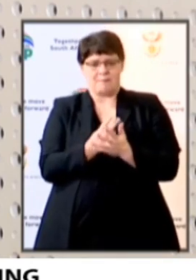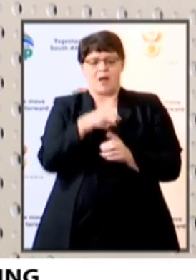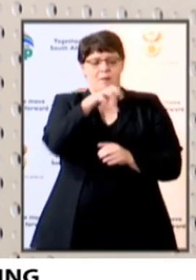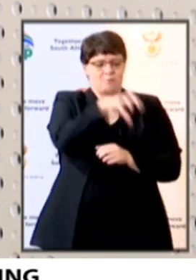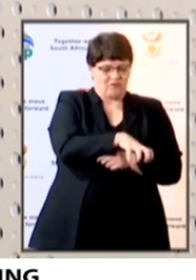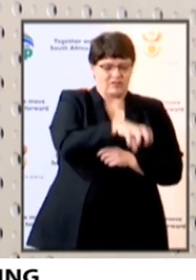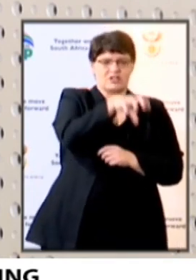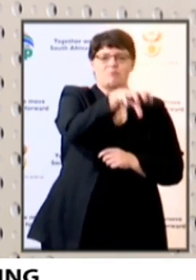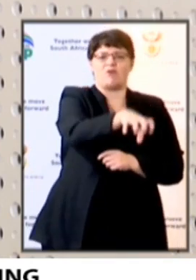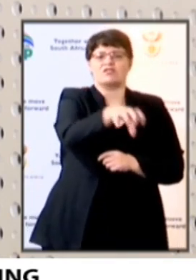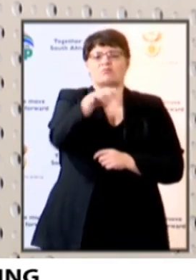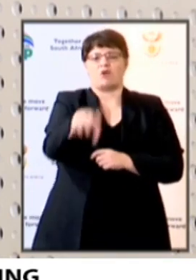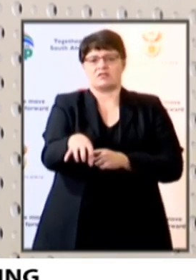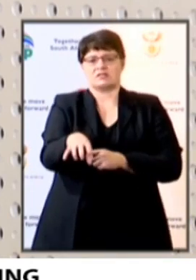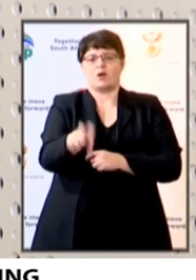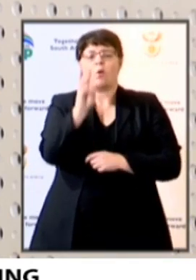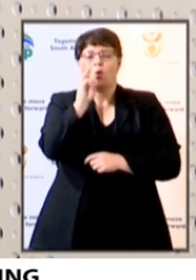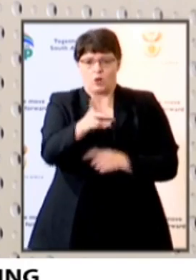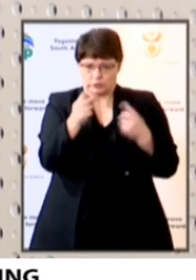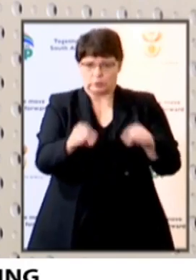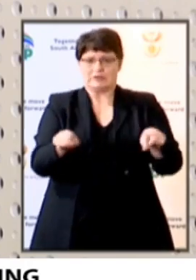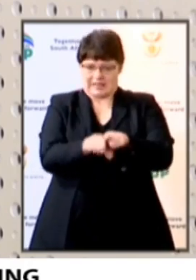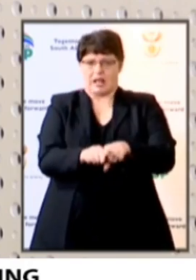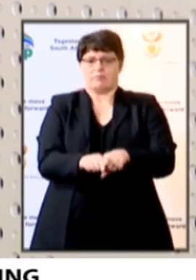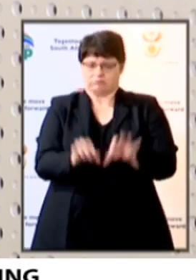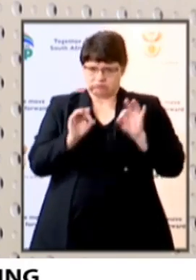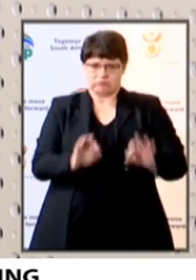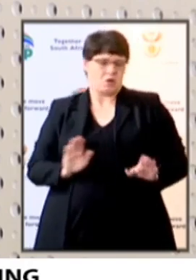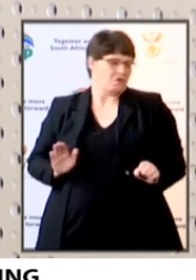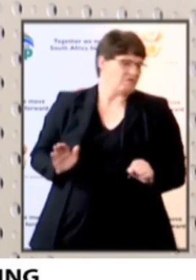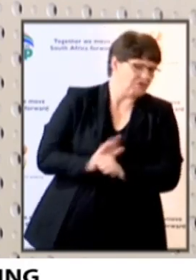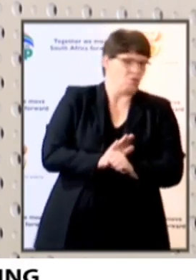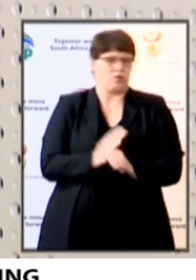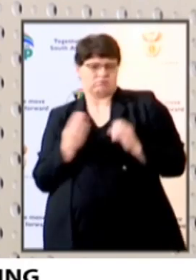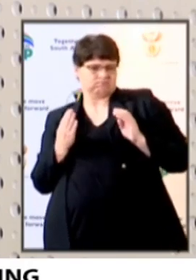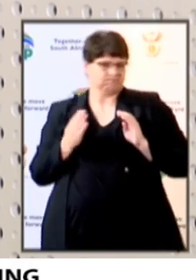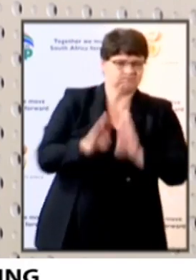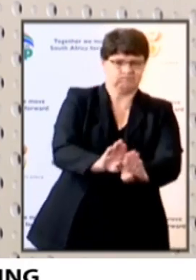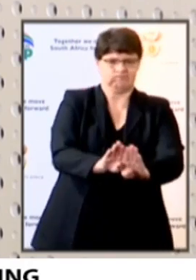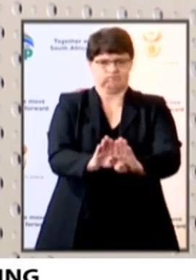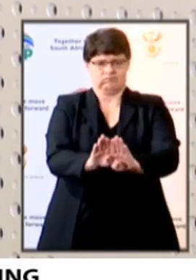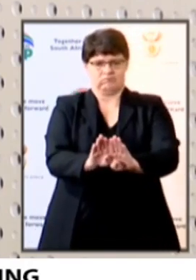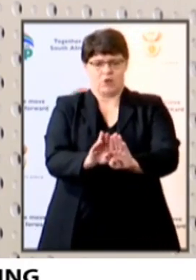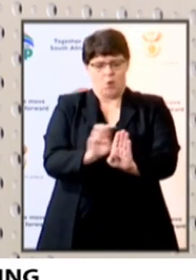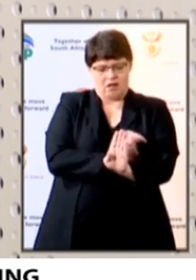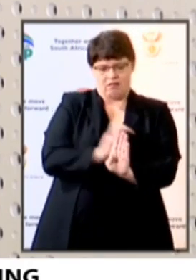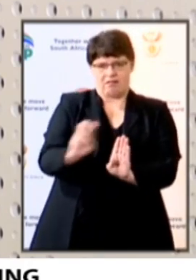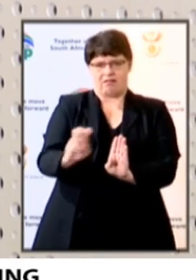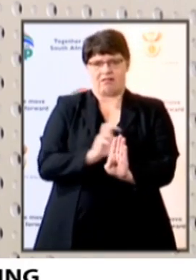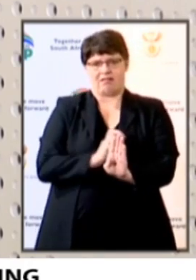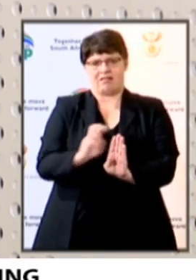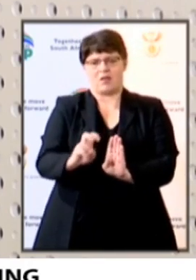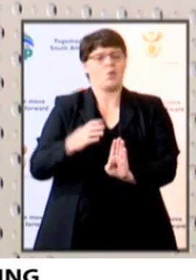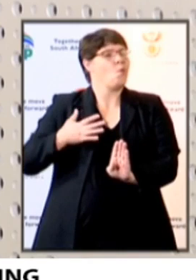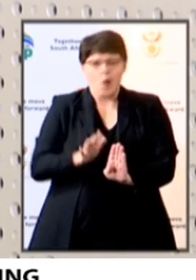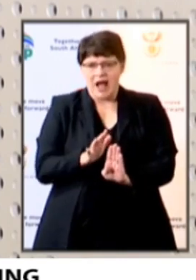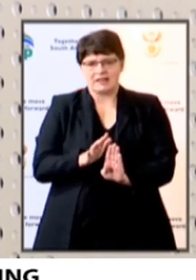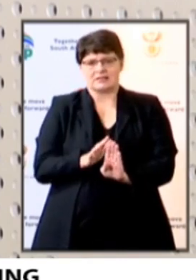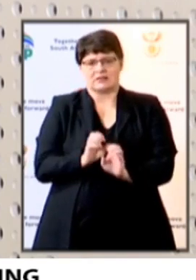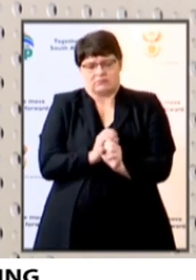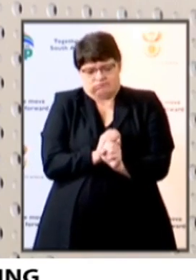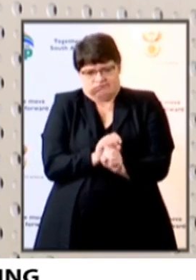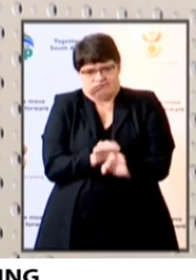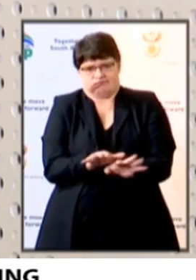act like that if we keep coming to Gauteng and back, or eThekwini and back, we may be spreading